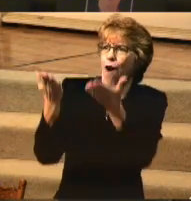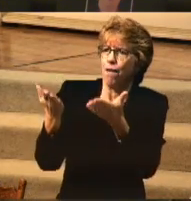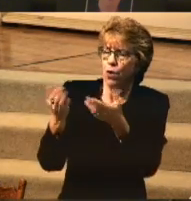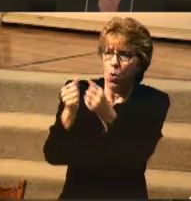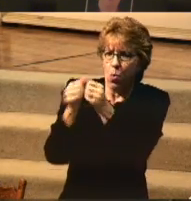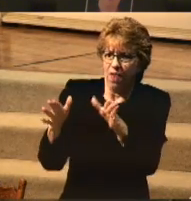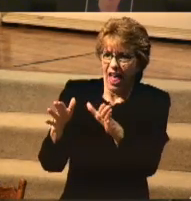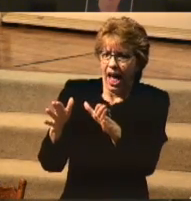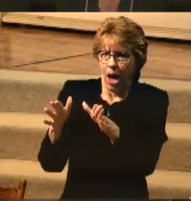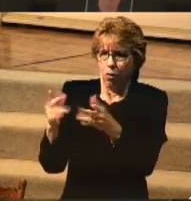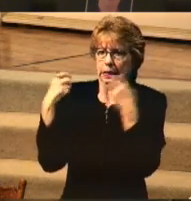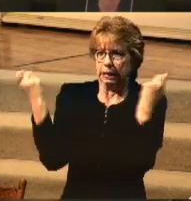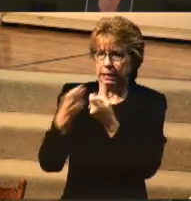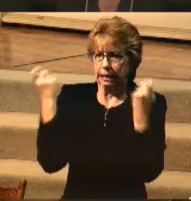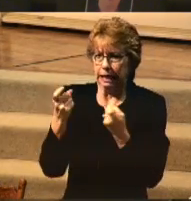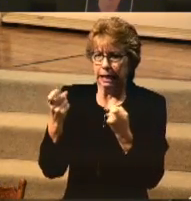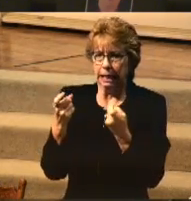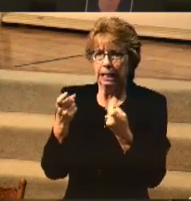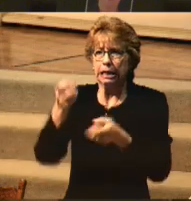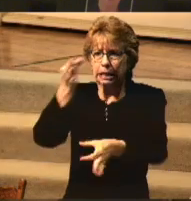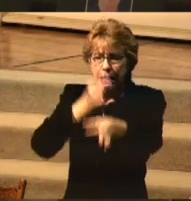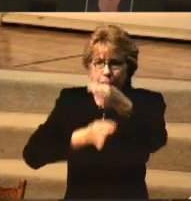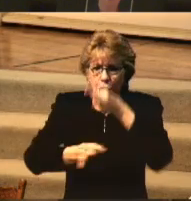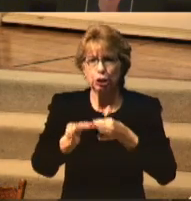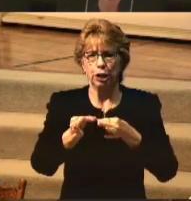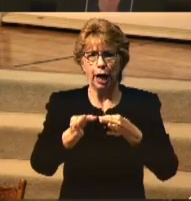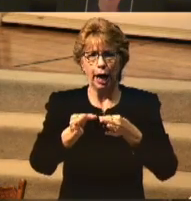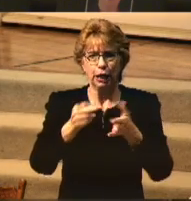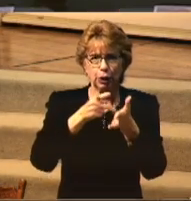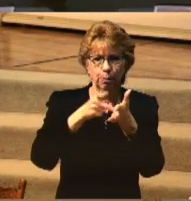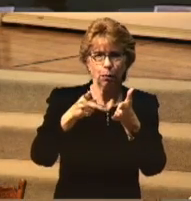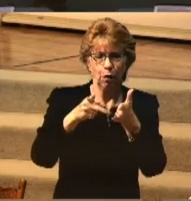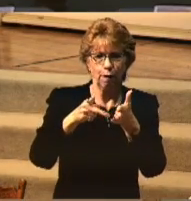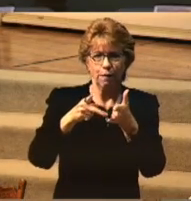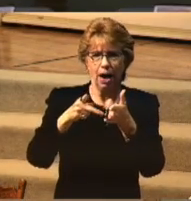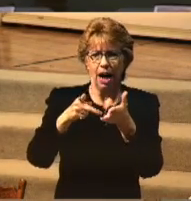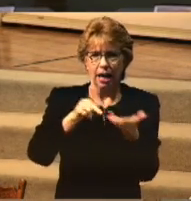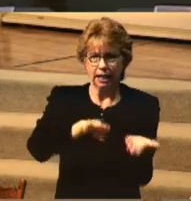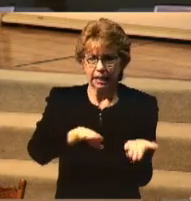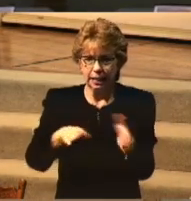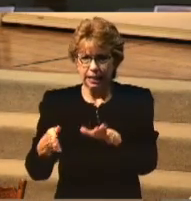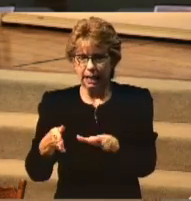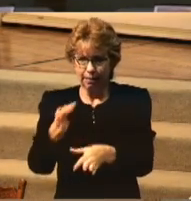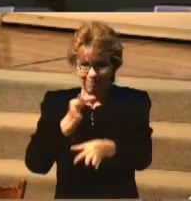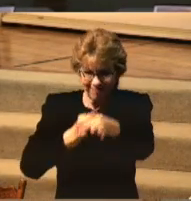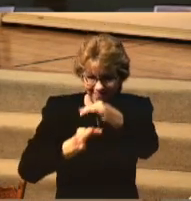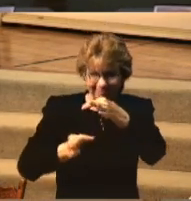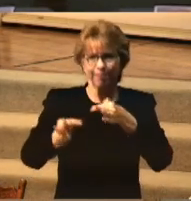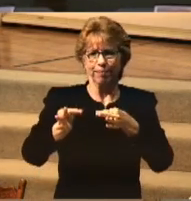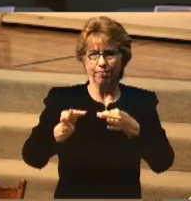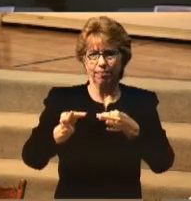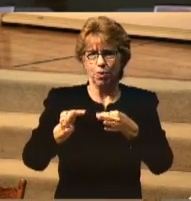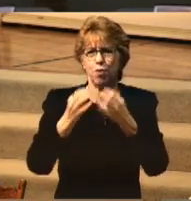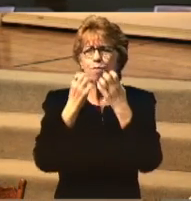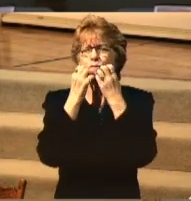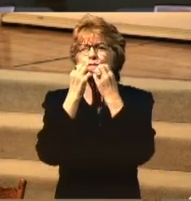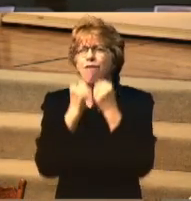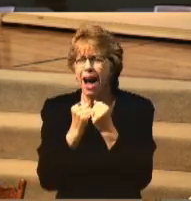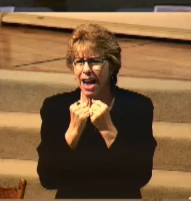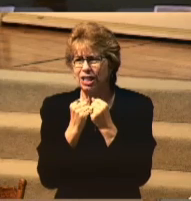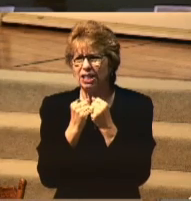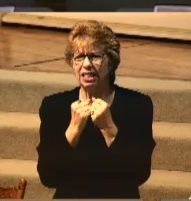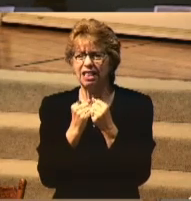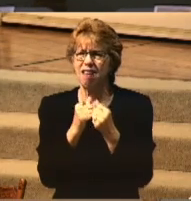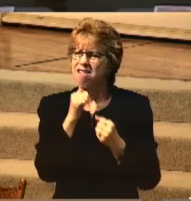God, purge your conscience from dead works to the living God?" The precious, incorruptible